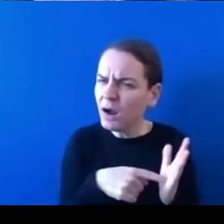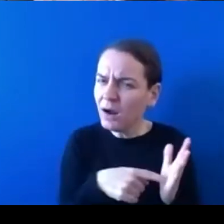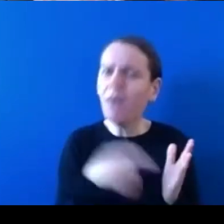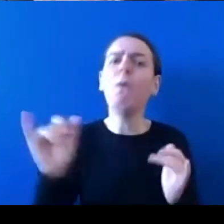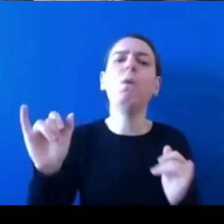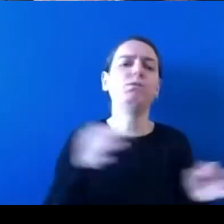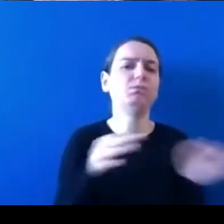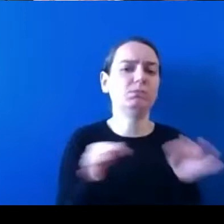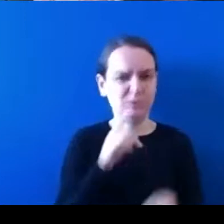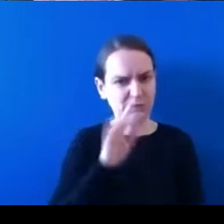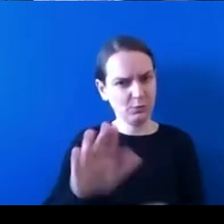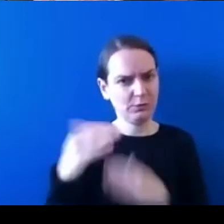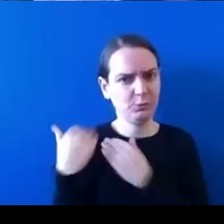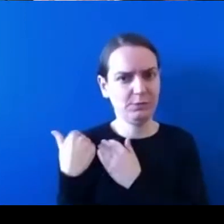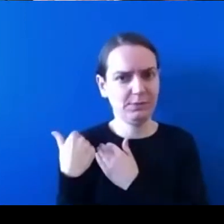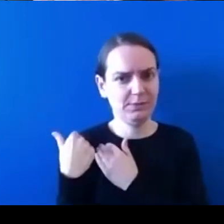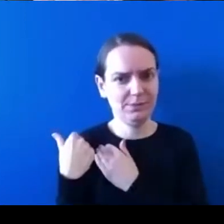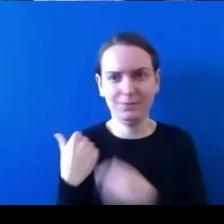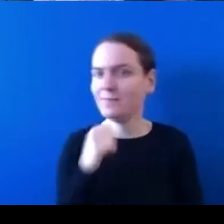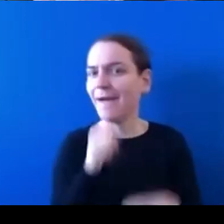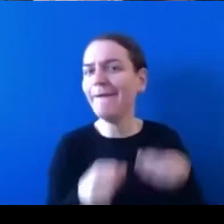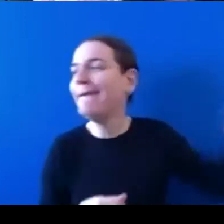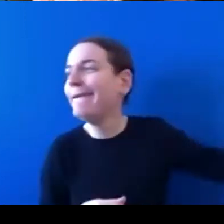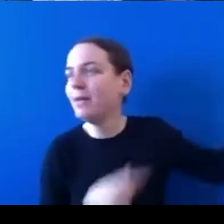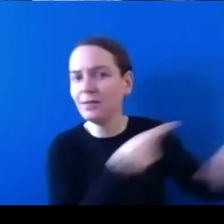Develop an organization system.